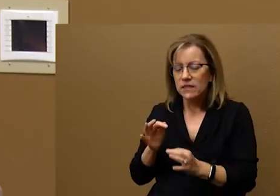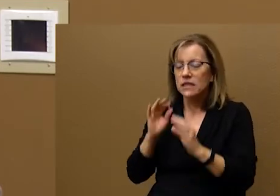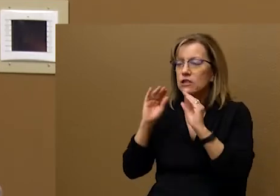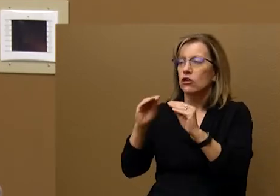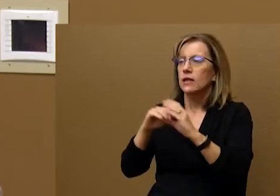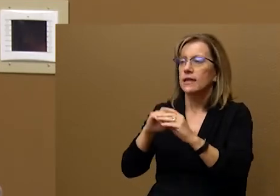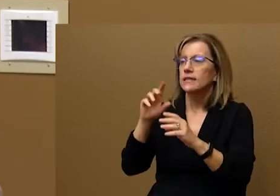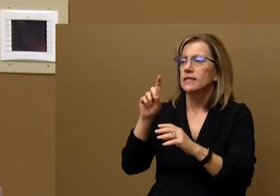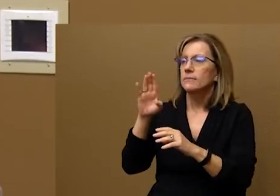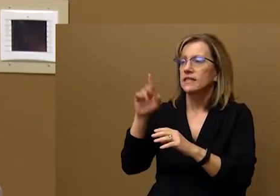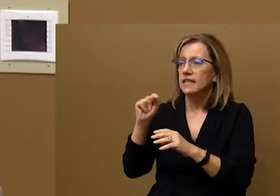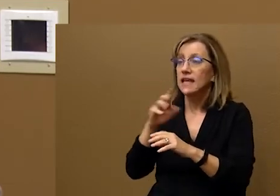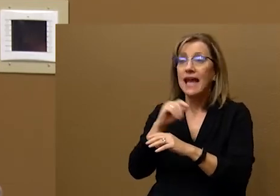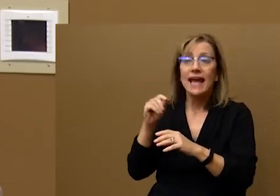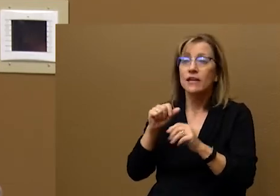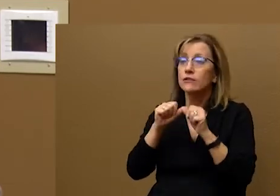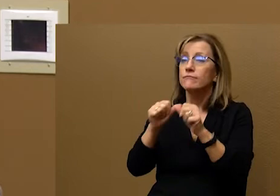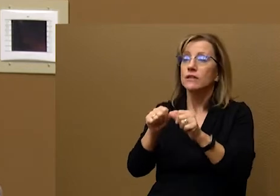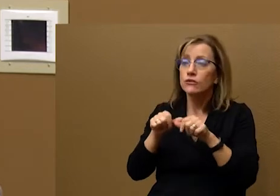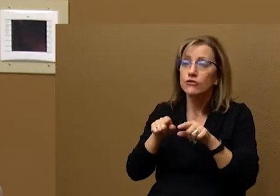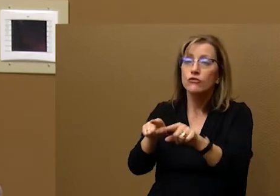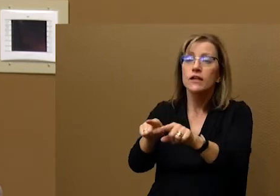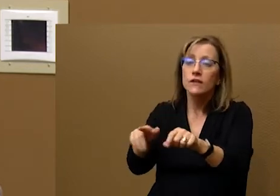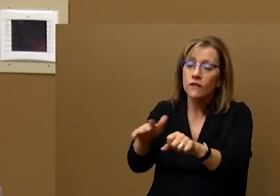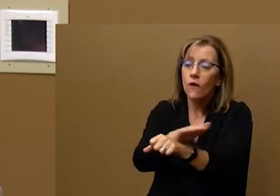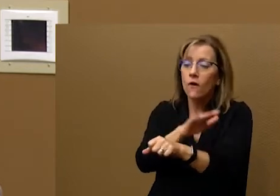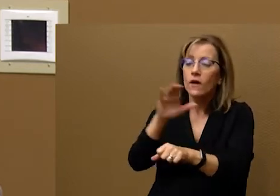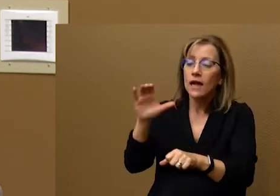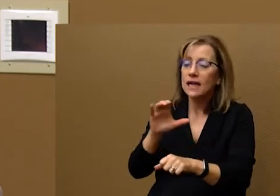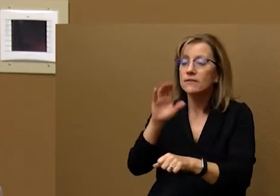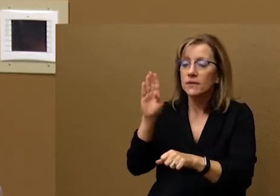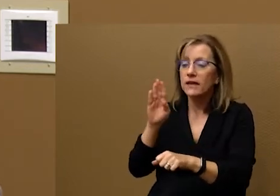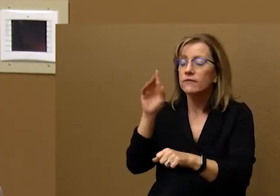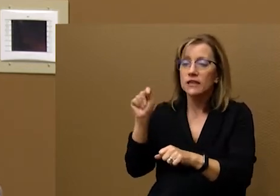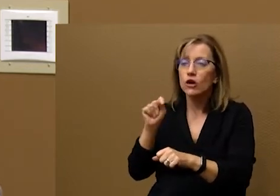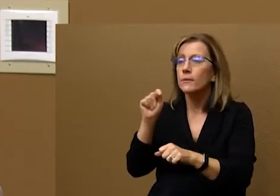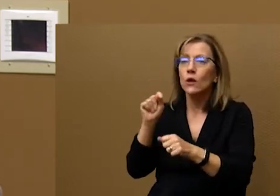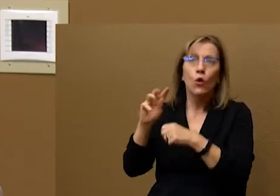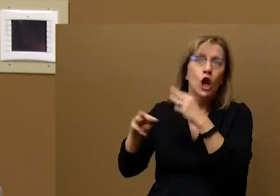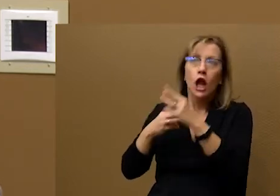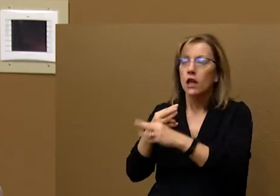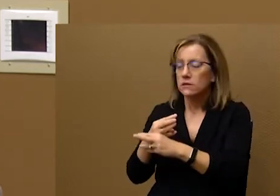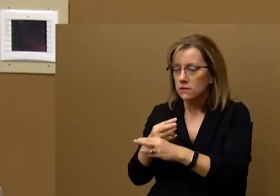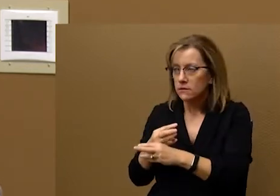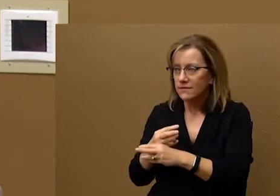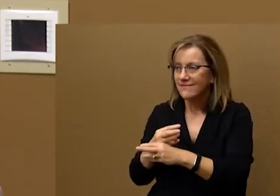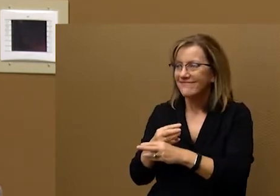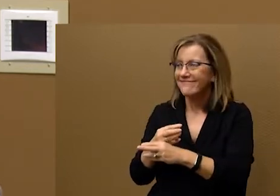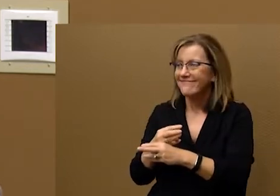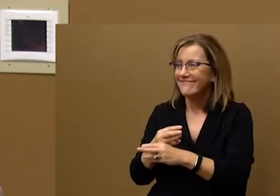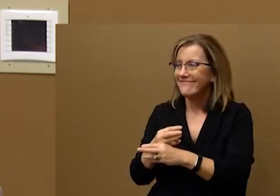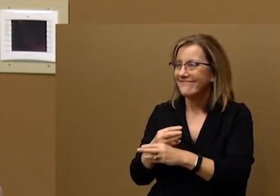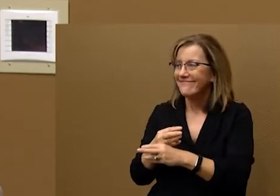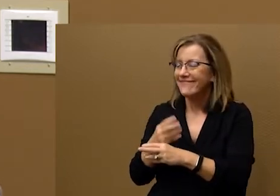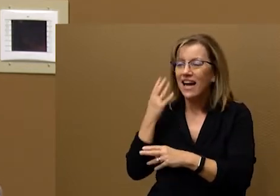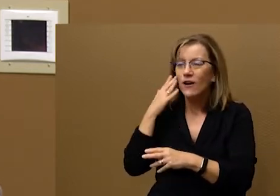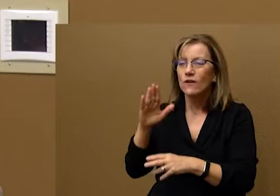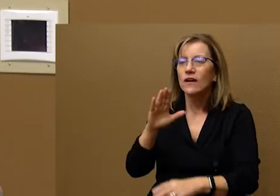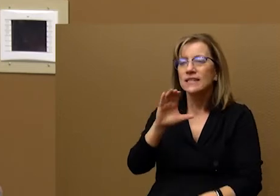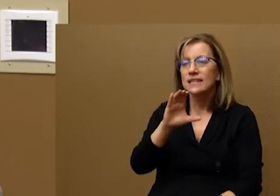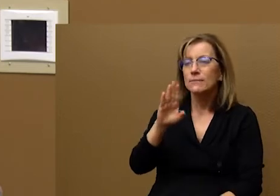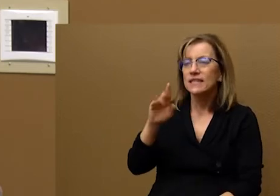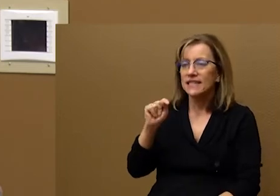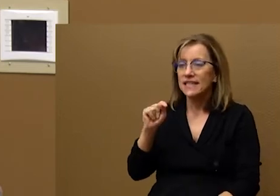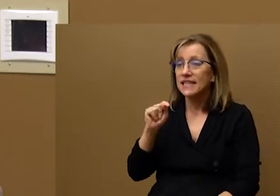in DBT. In fact, they're taught throughout the cognitive behavioral therapy world. So I don't know if the